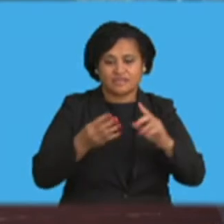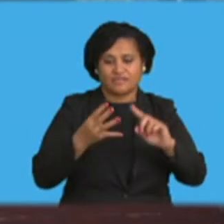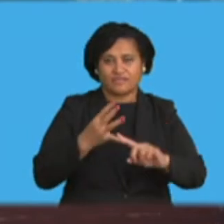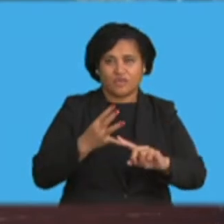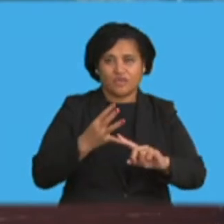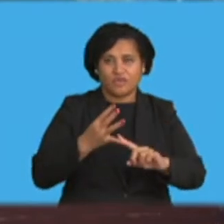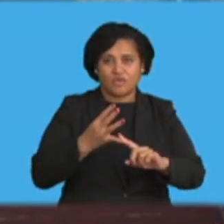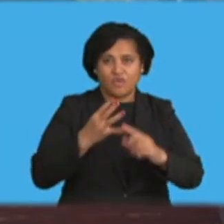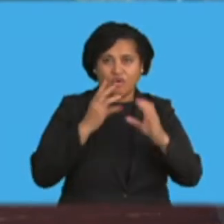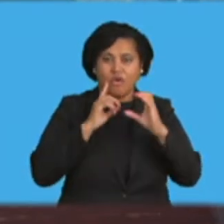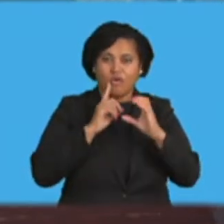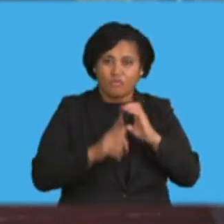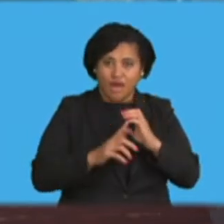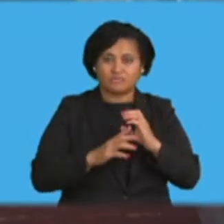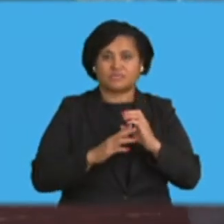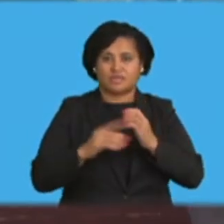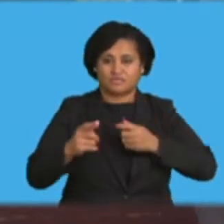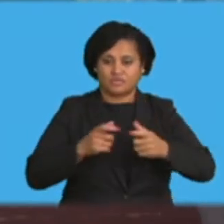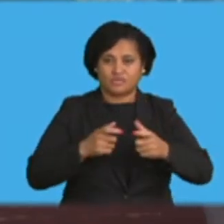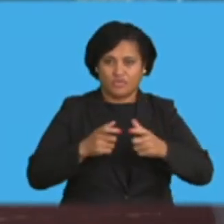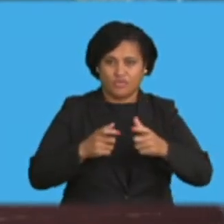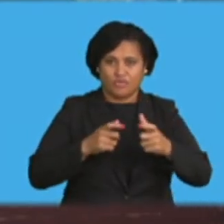and control of criminal landscape.